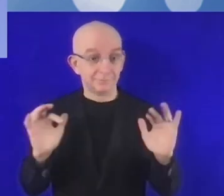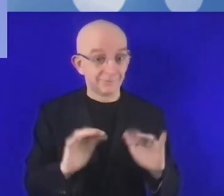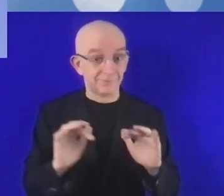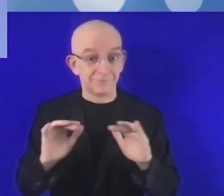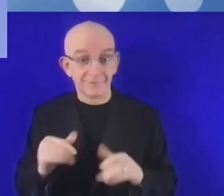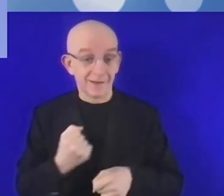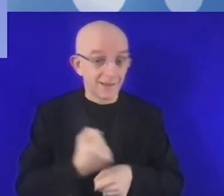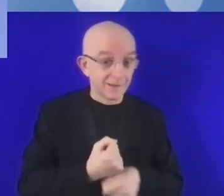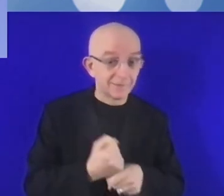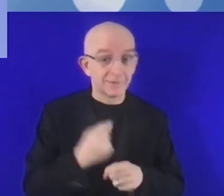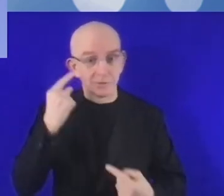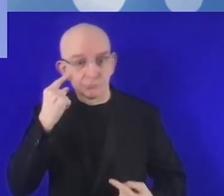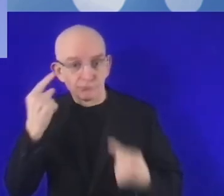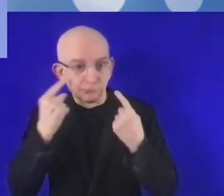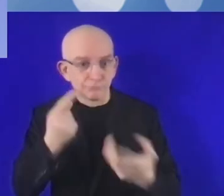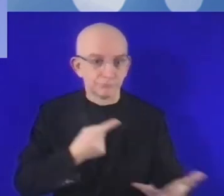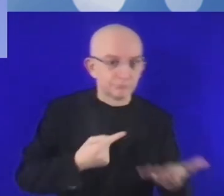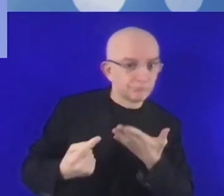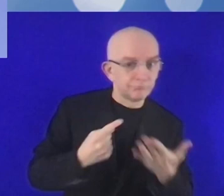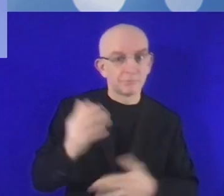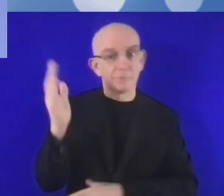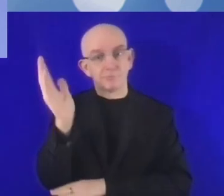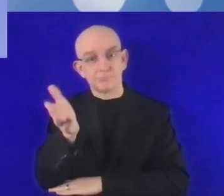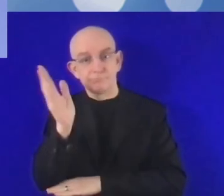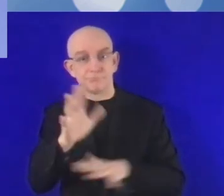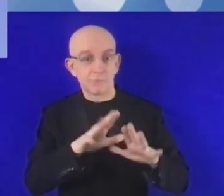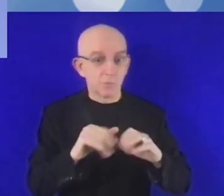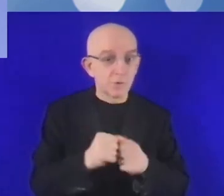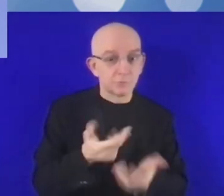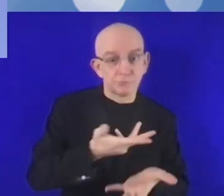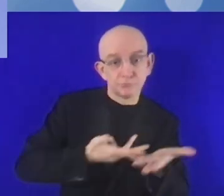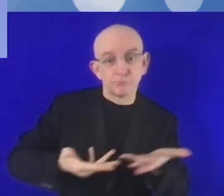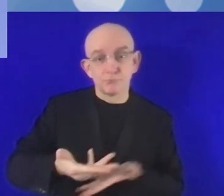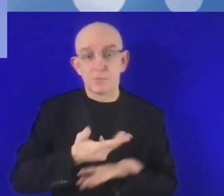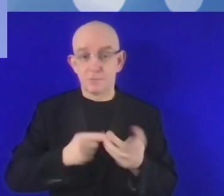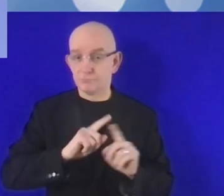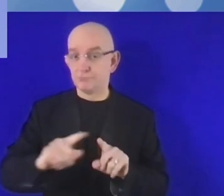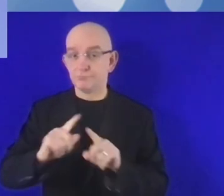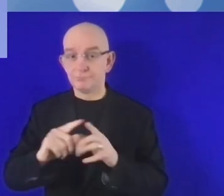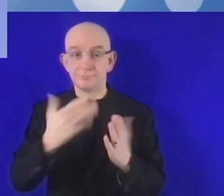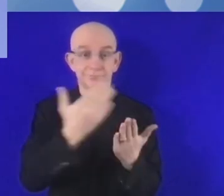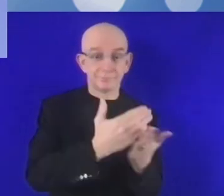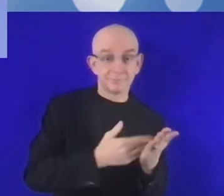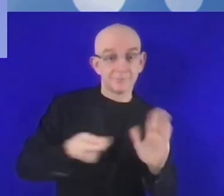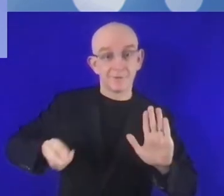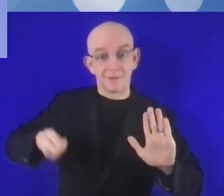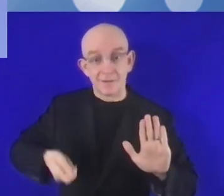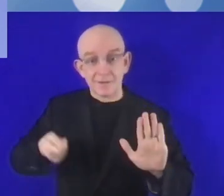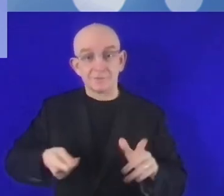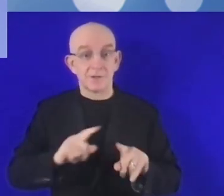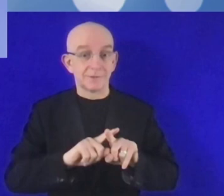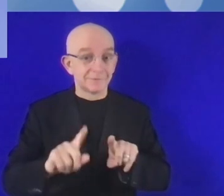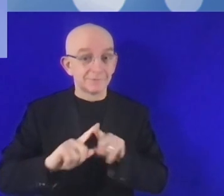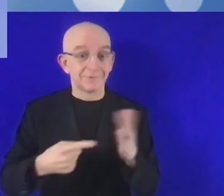available technologies to future technologies such as quantum technologies. Experts from all over the world, ministers